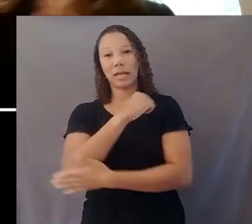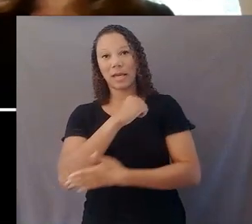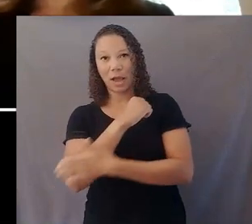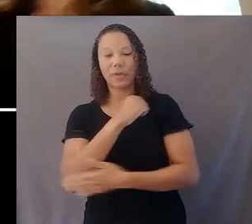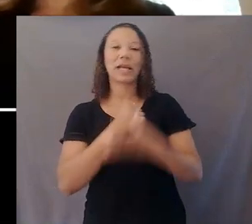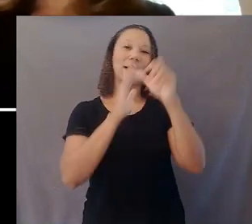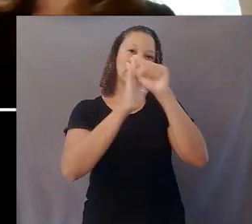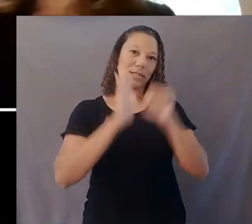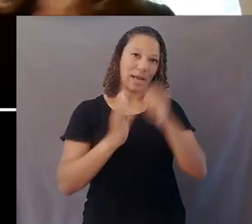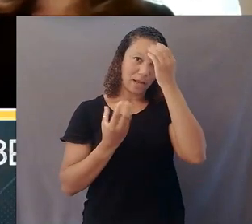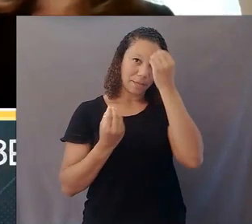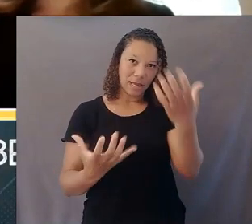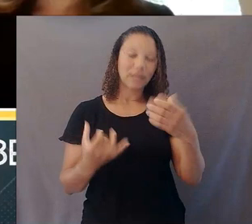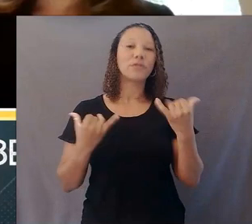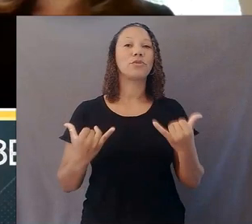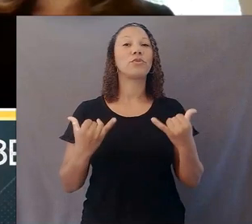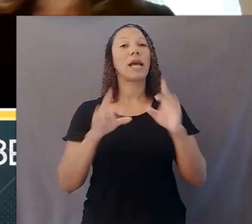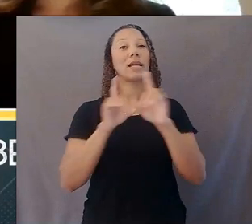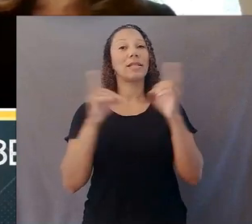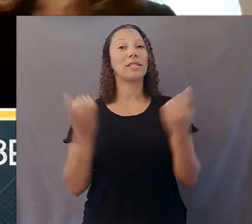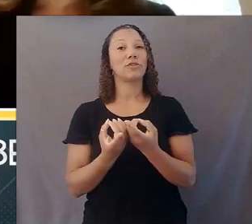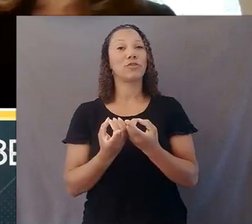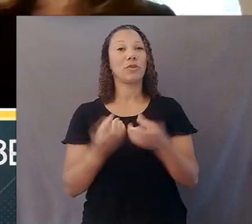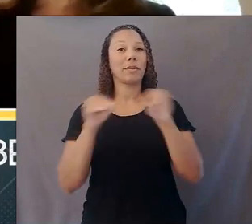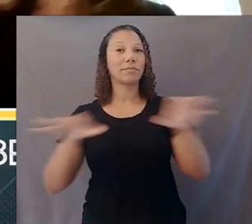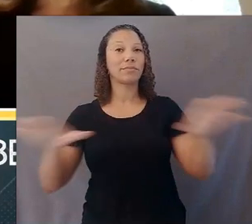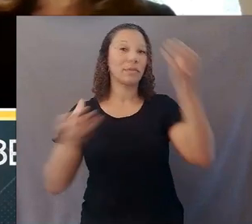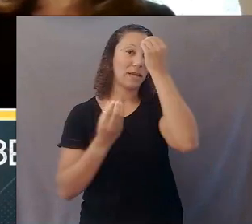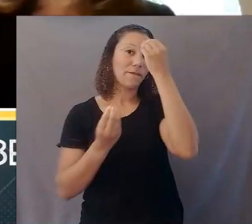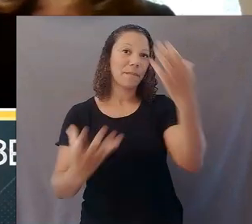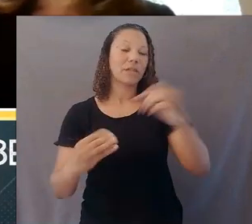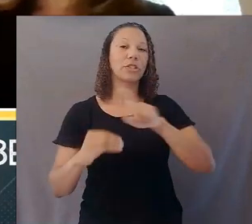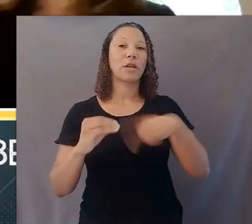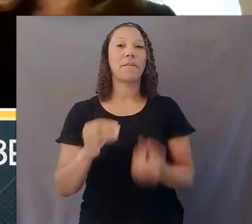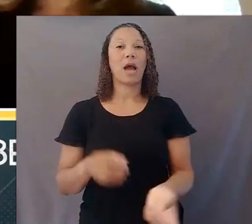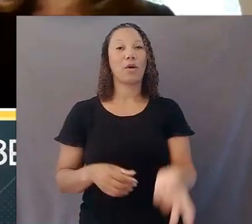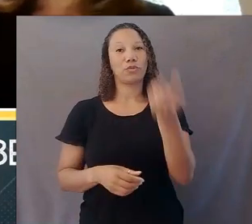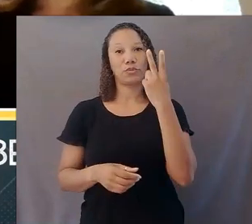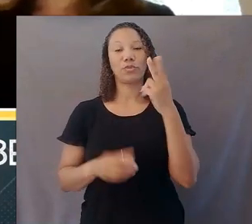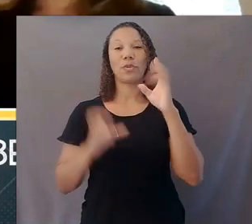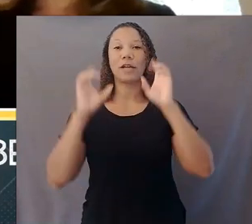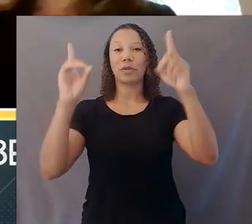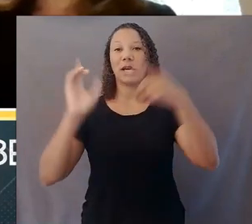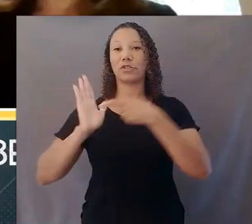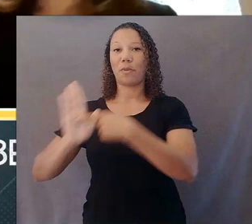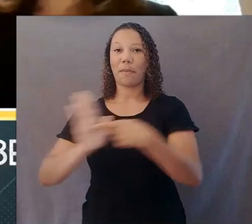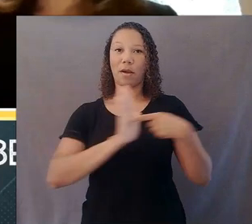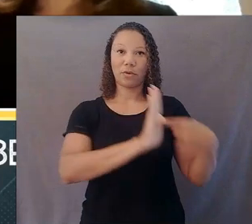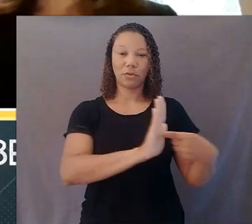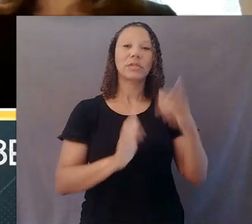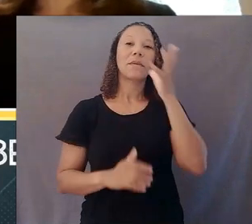today, the district issued a press release to announce the 2 new educational models parents will be offered for